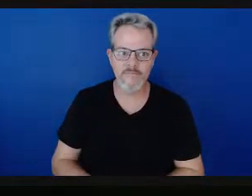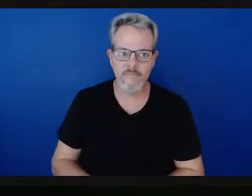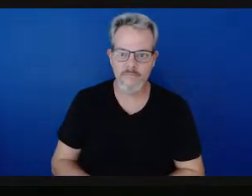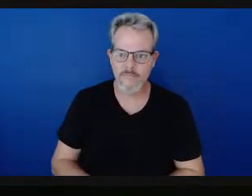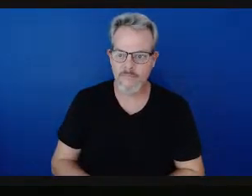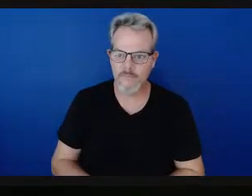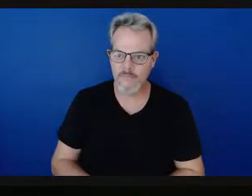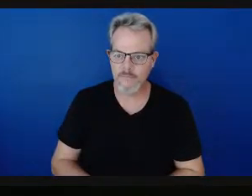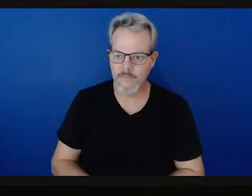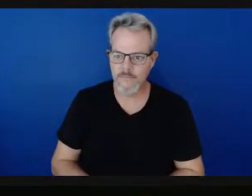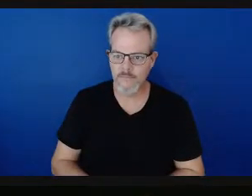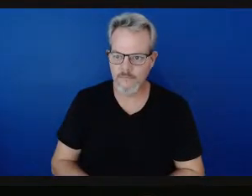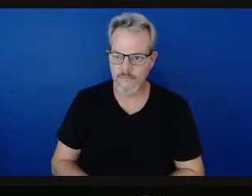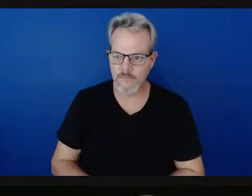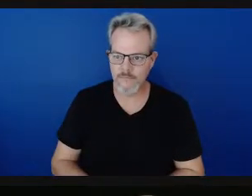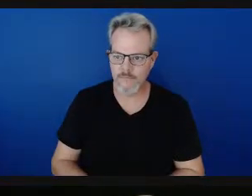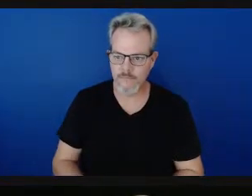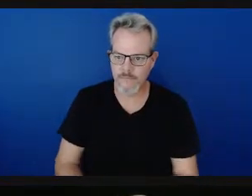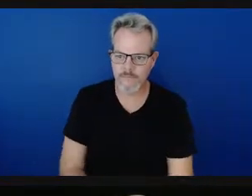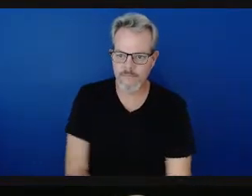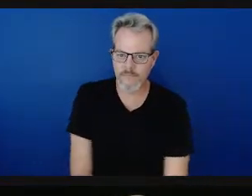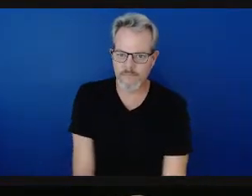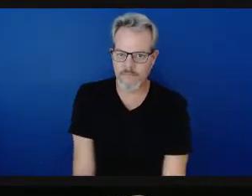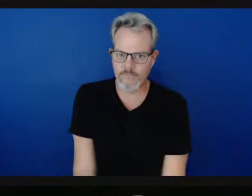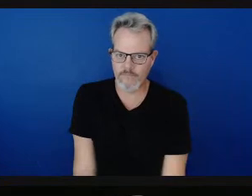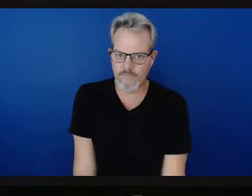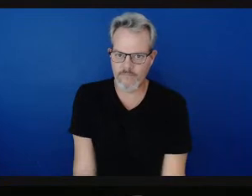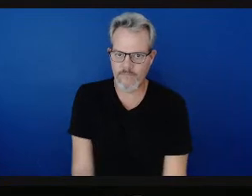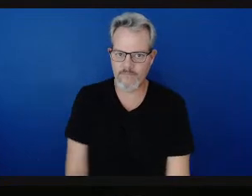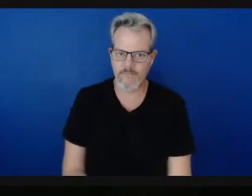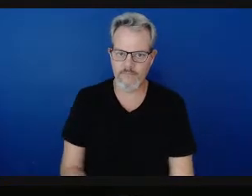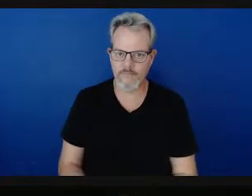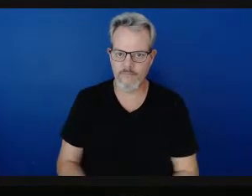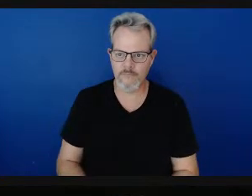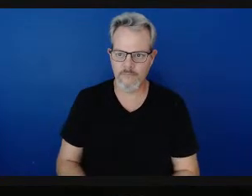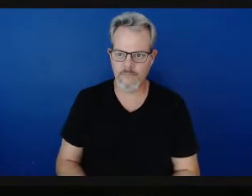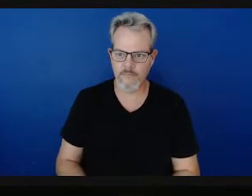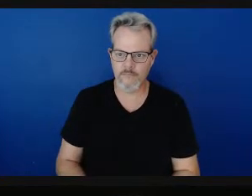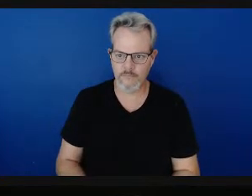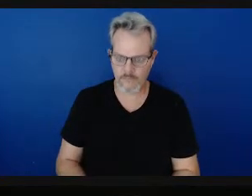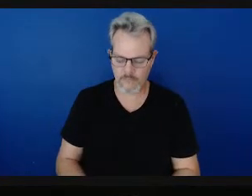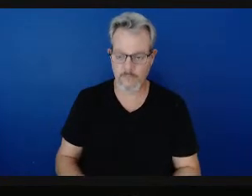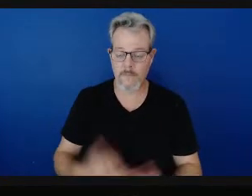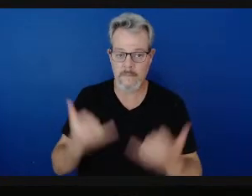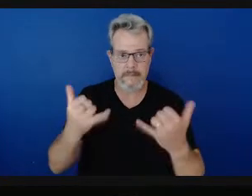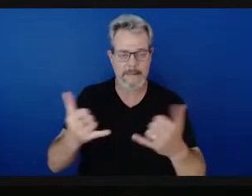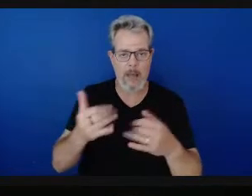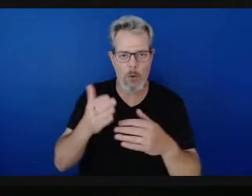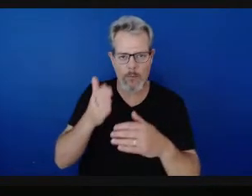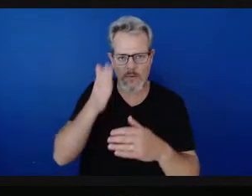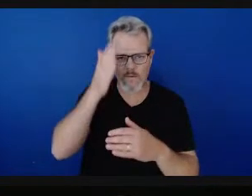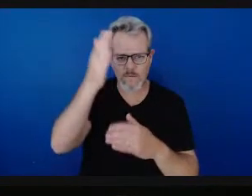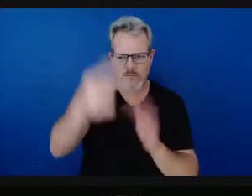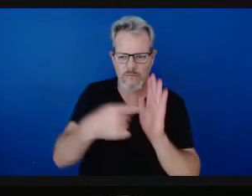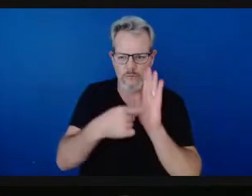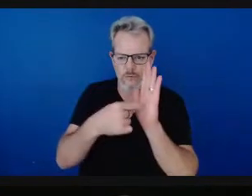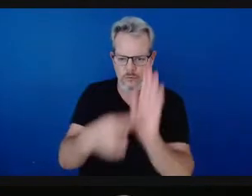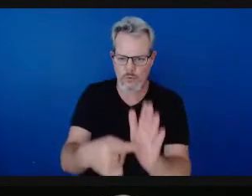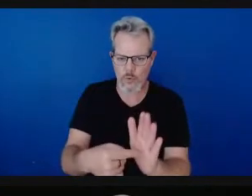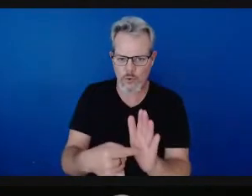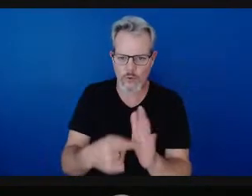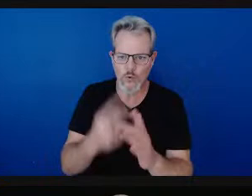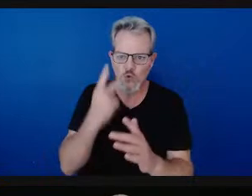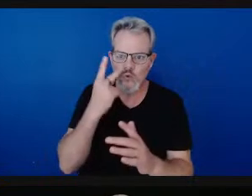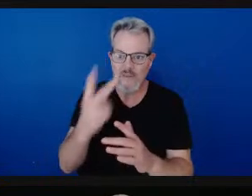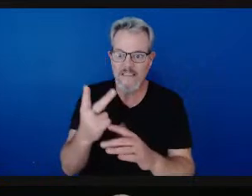And then I'll zoom it out, which maybe you can see if I were to take this and fast forward it a little bit, is we start to see lava